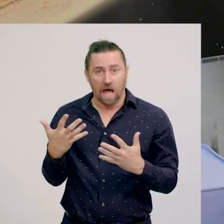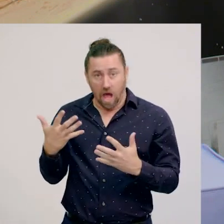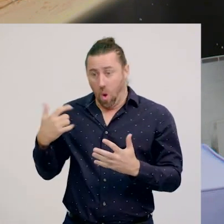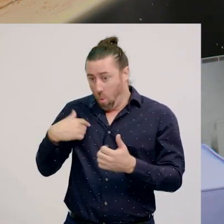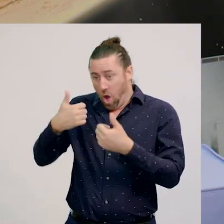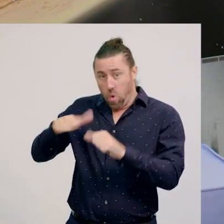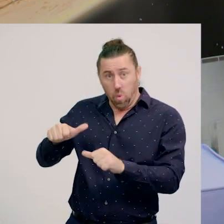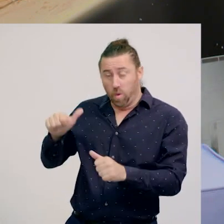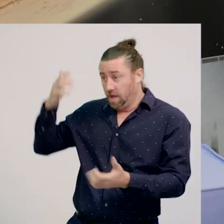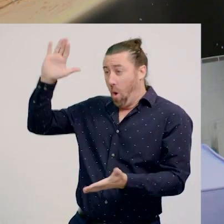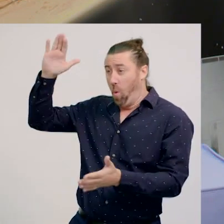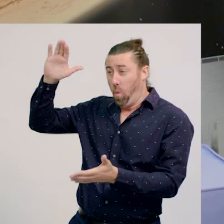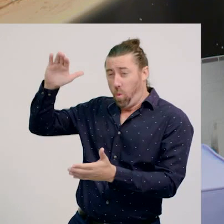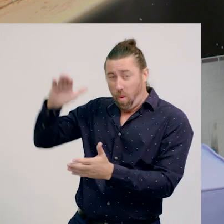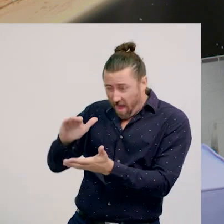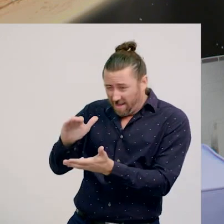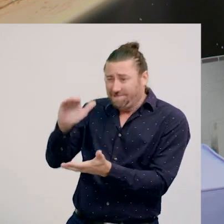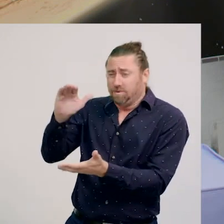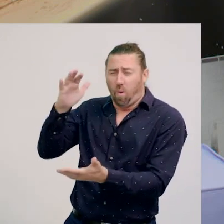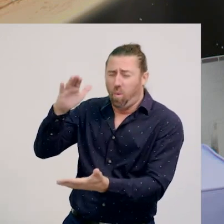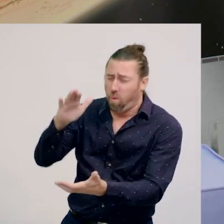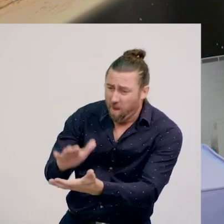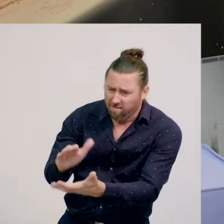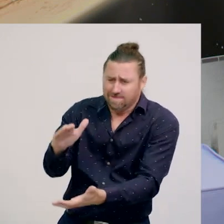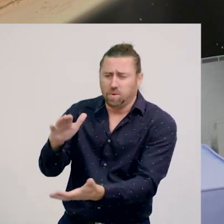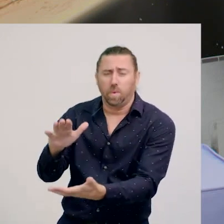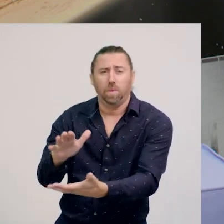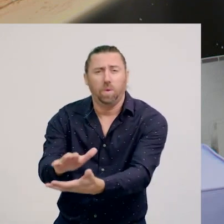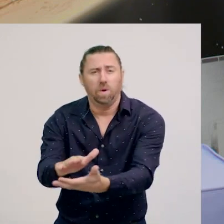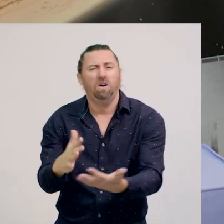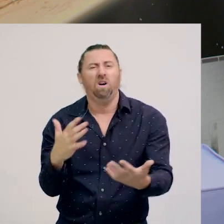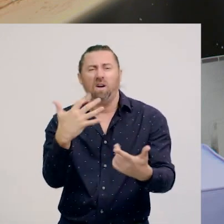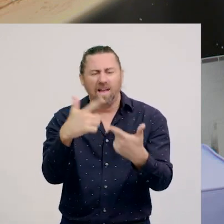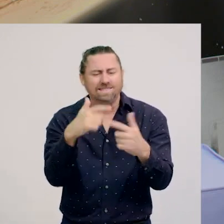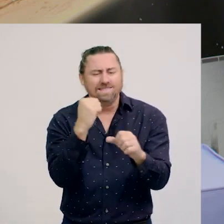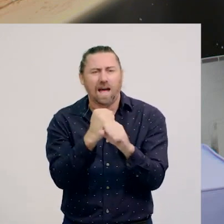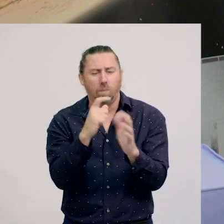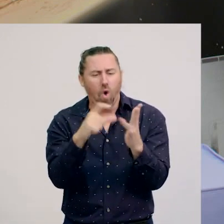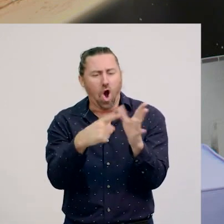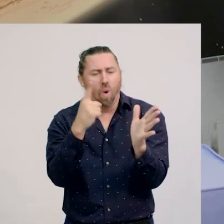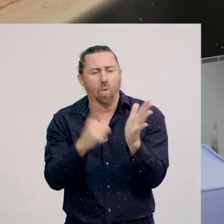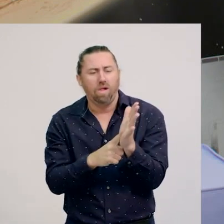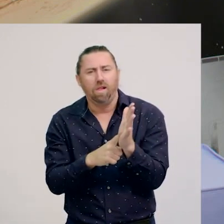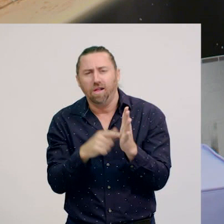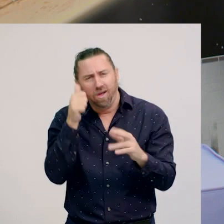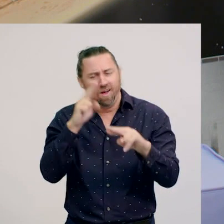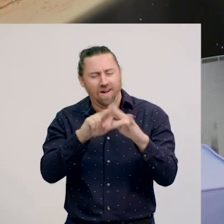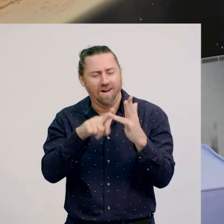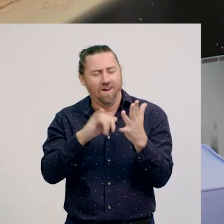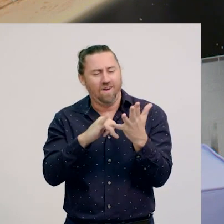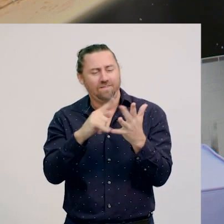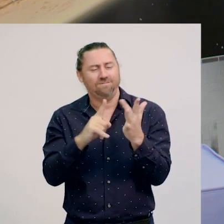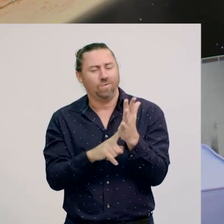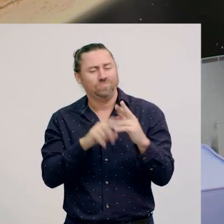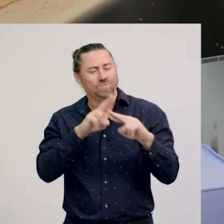more quickly than they can be replaced. Remember my old friend coal here? The fossil fuels we learned about